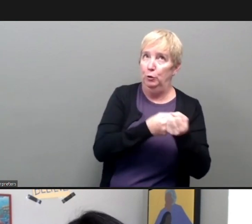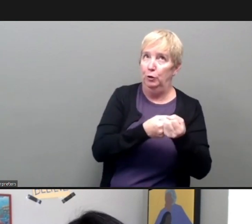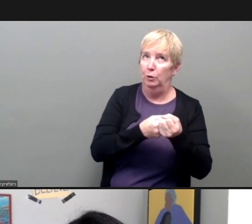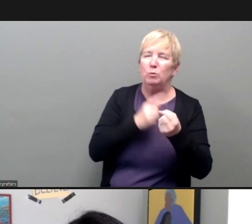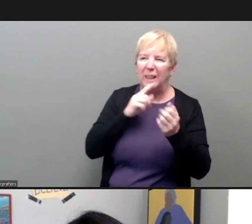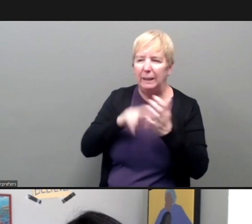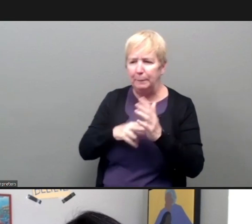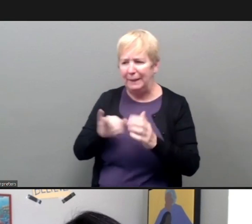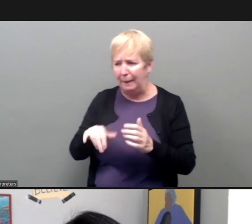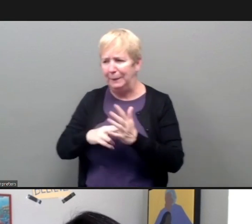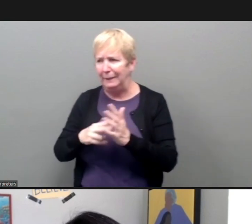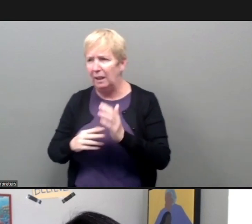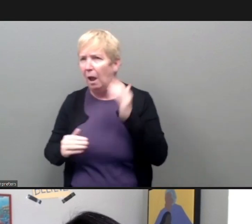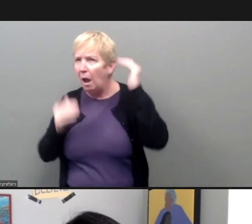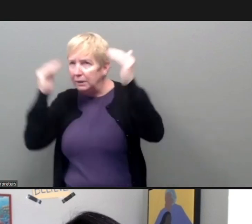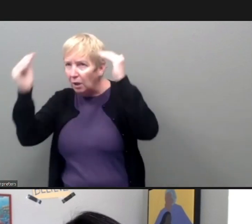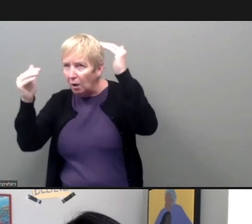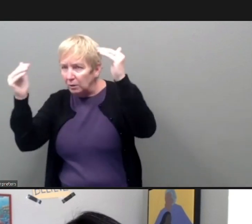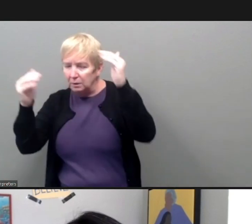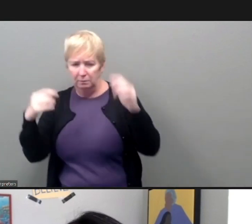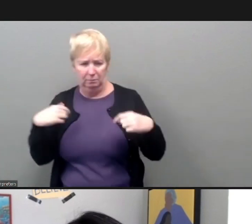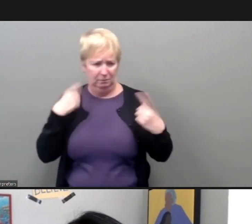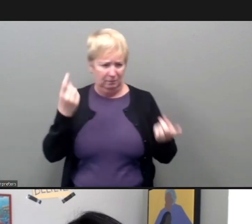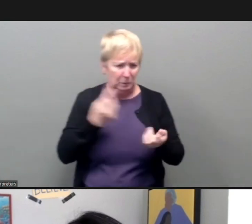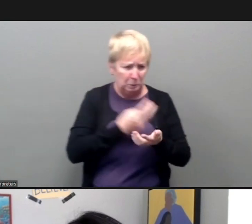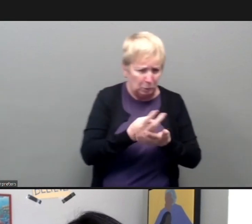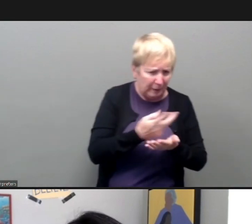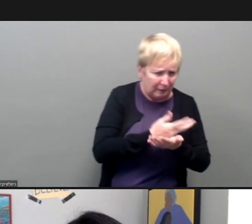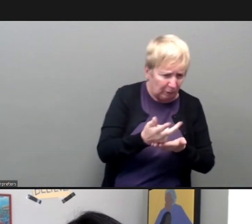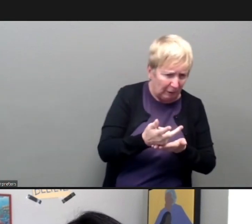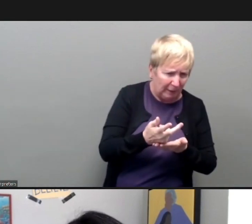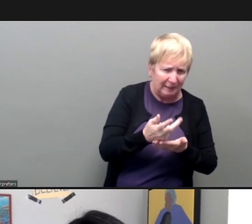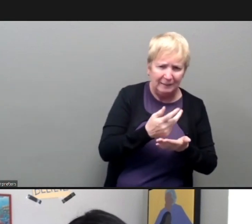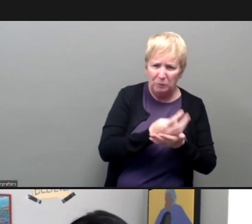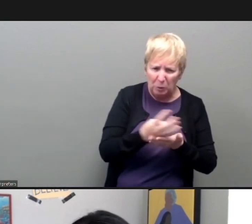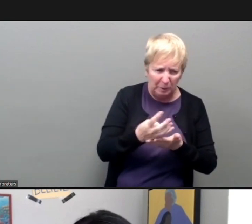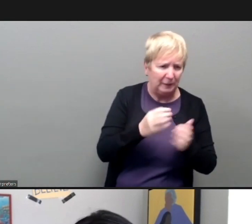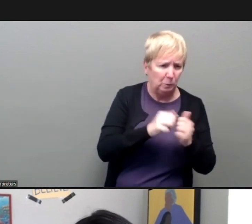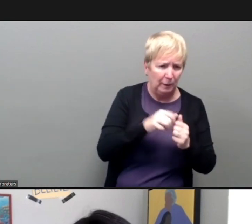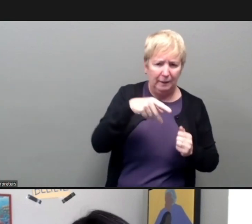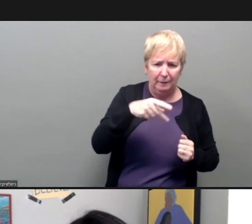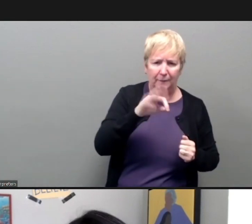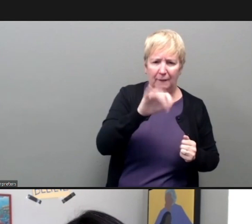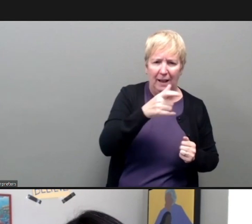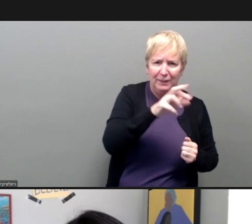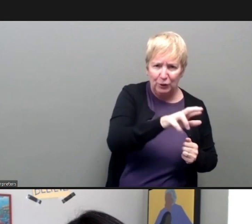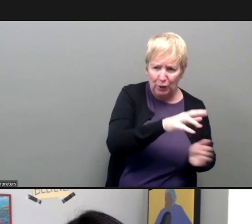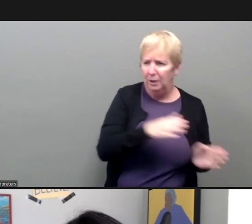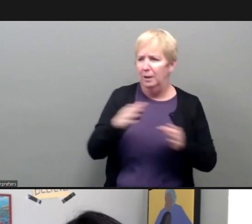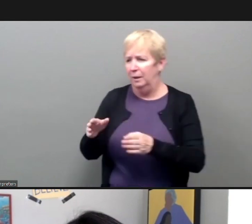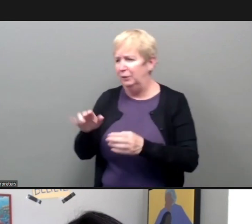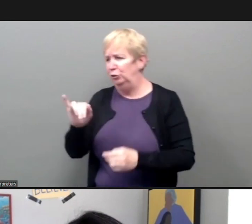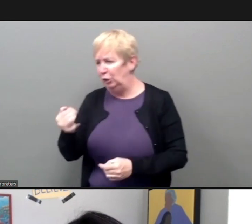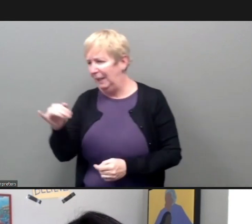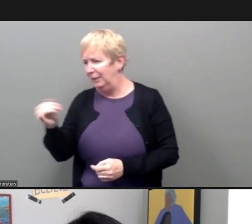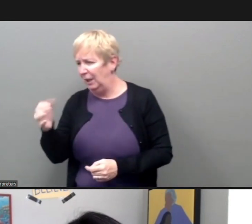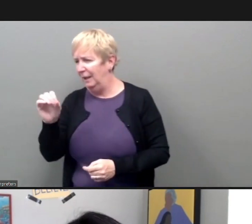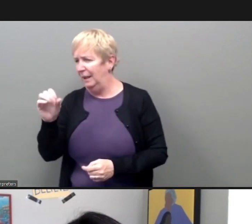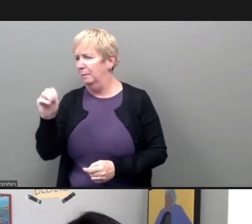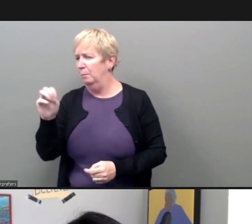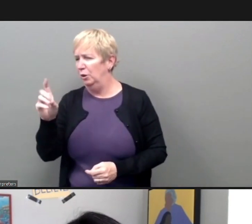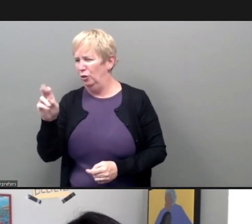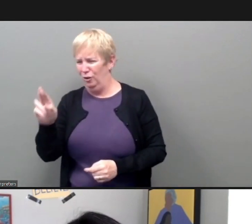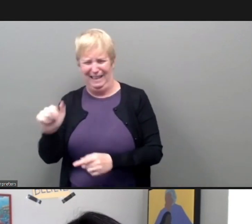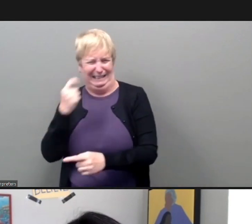weeks with Pfizer online, Moderna, and J&J just coming online now. So we're anticipating